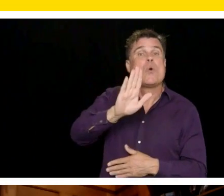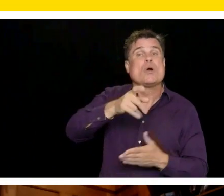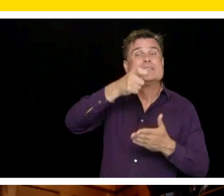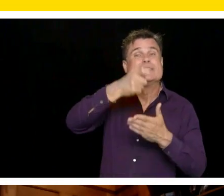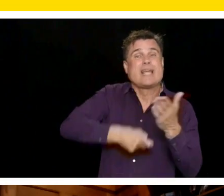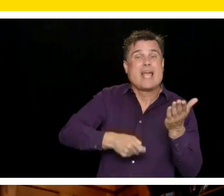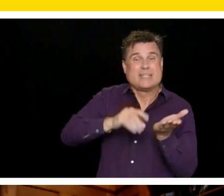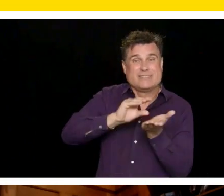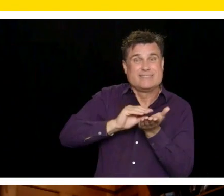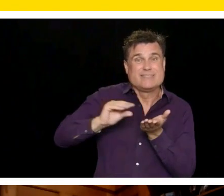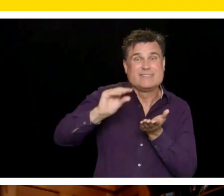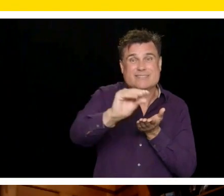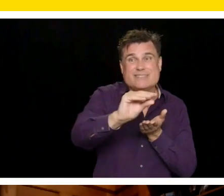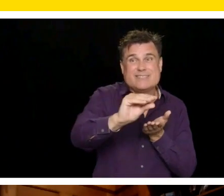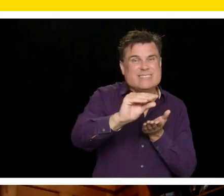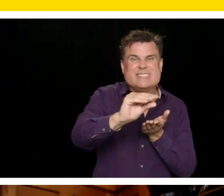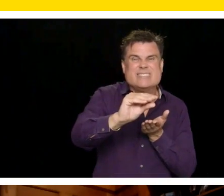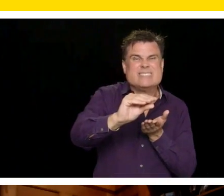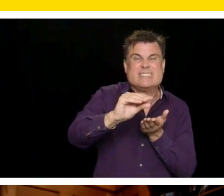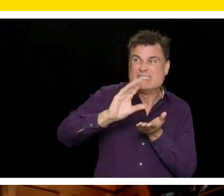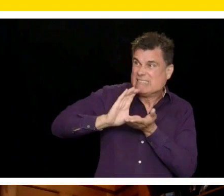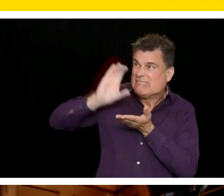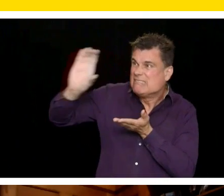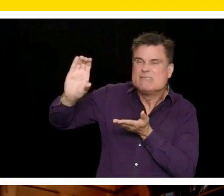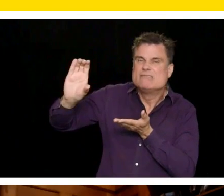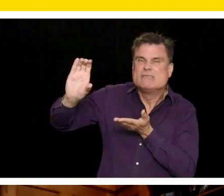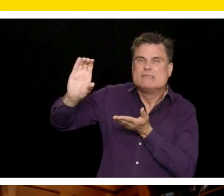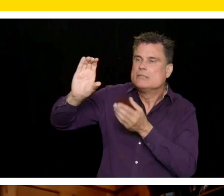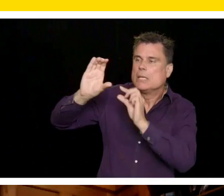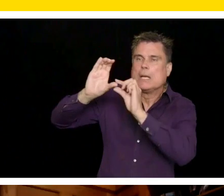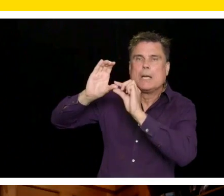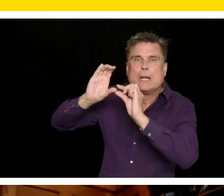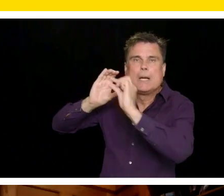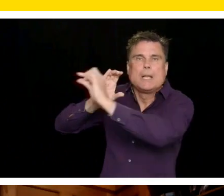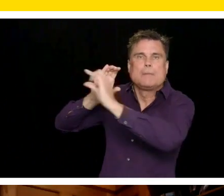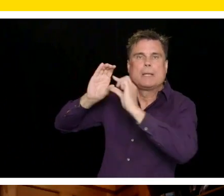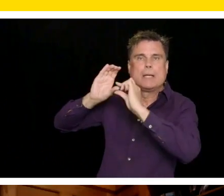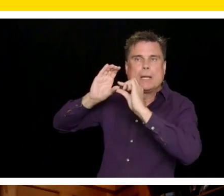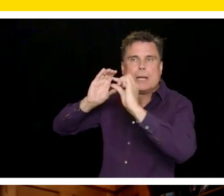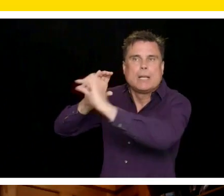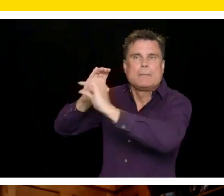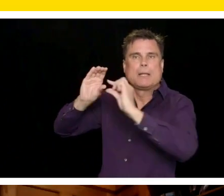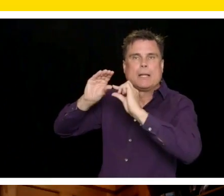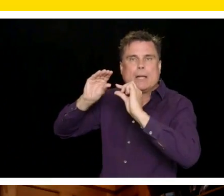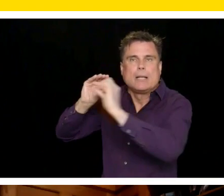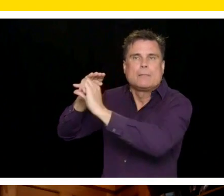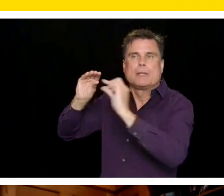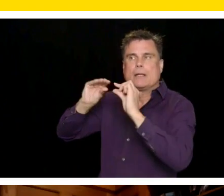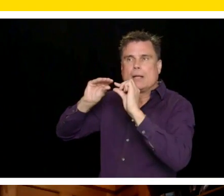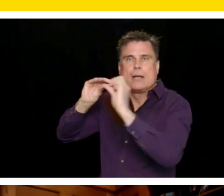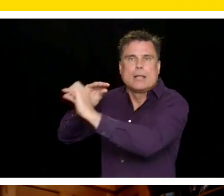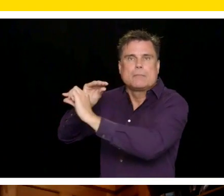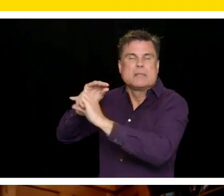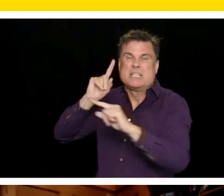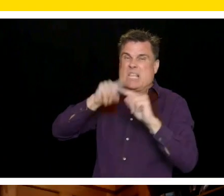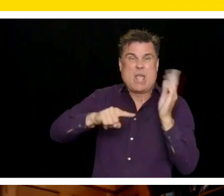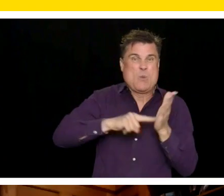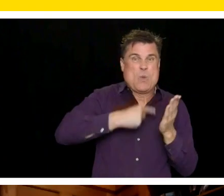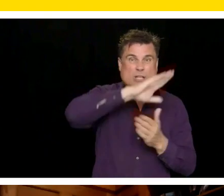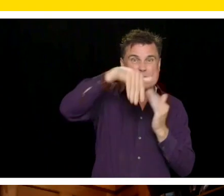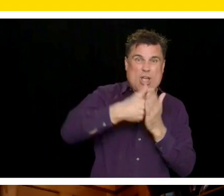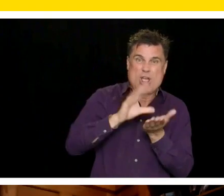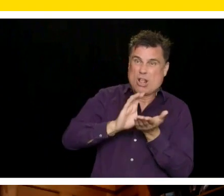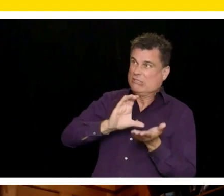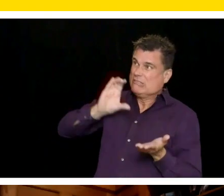also know that the Ministry of Finance is going to be willing to work with you on those repayment plans. We're not here to force people out